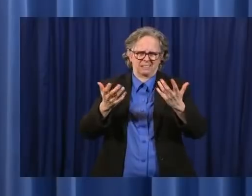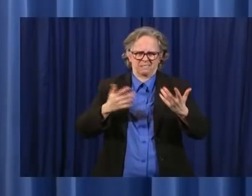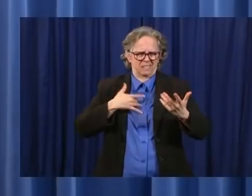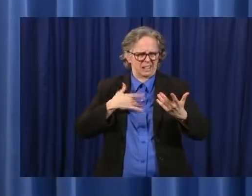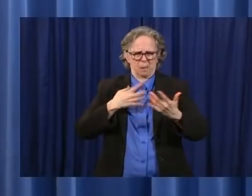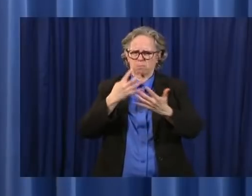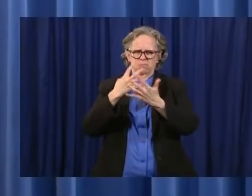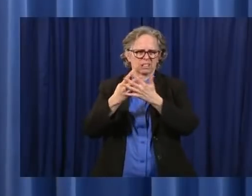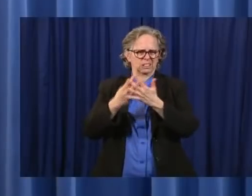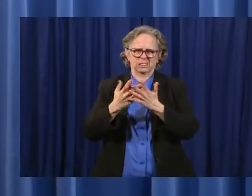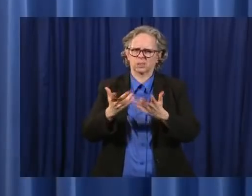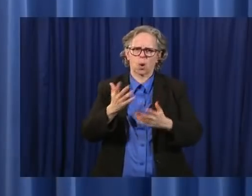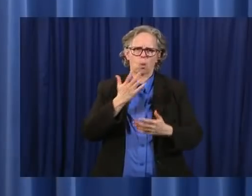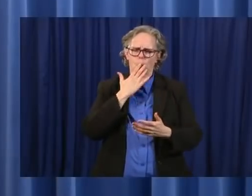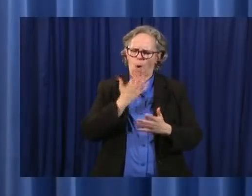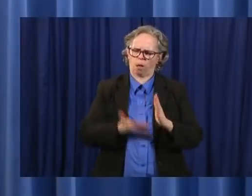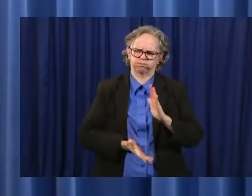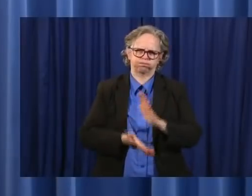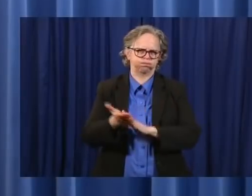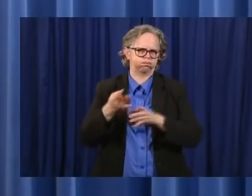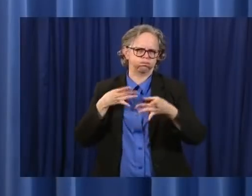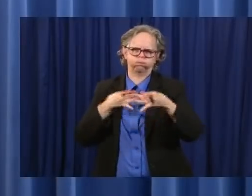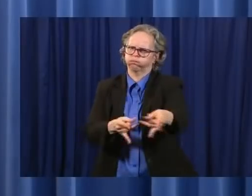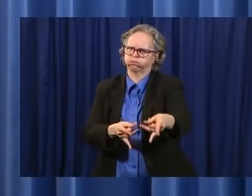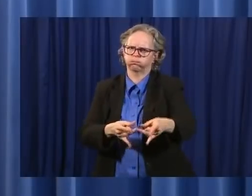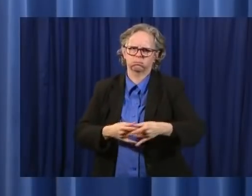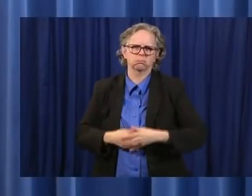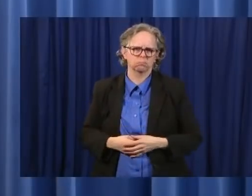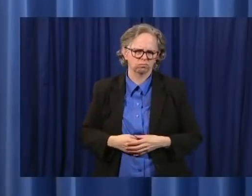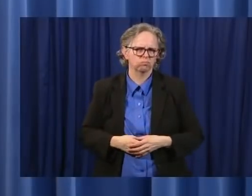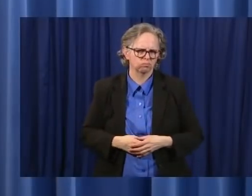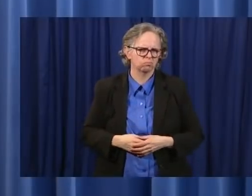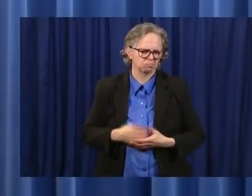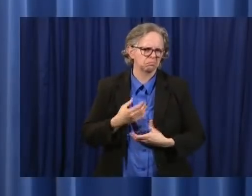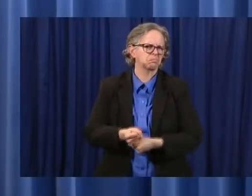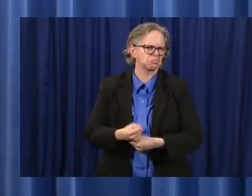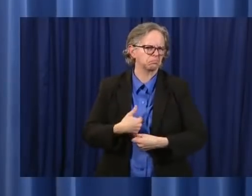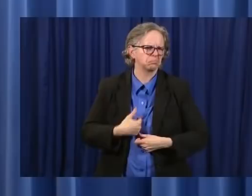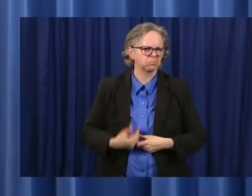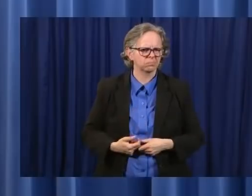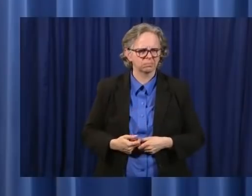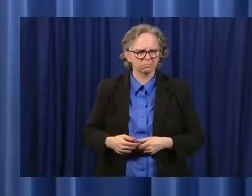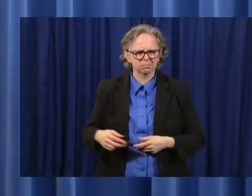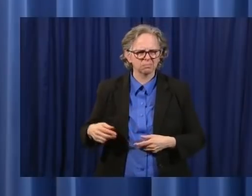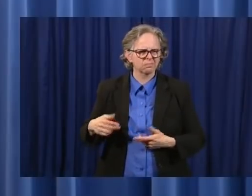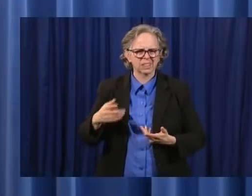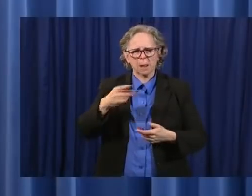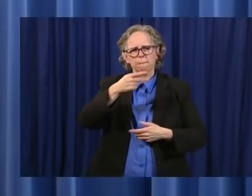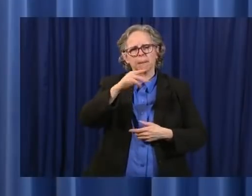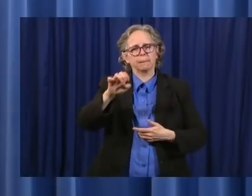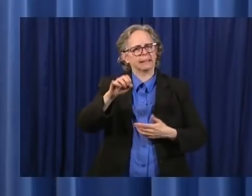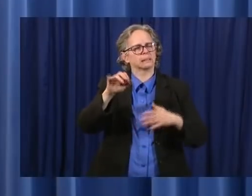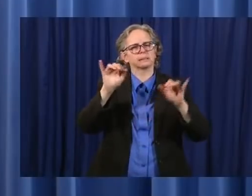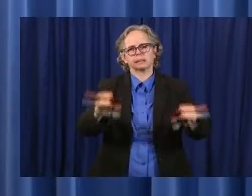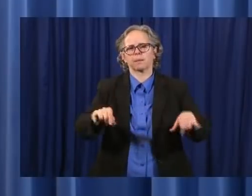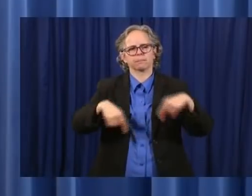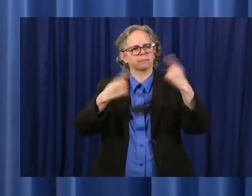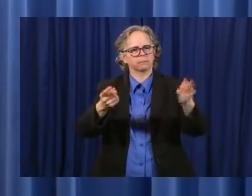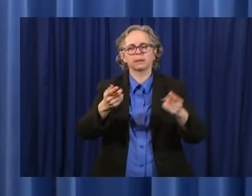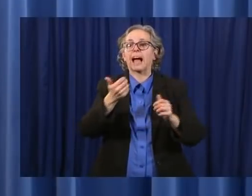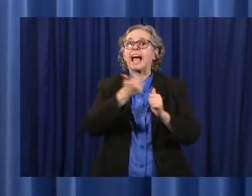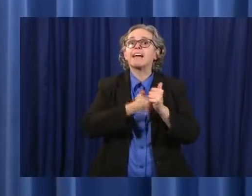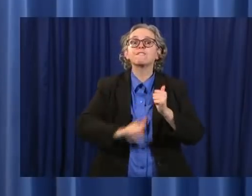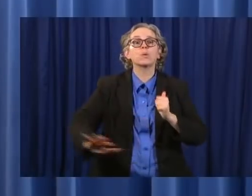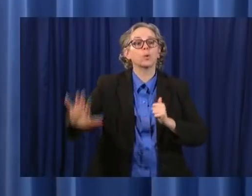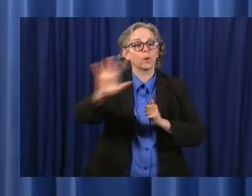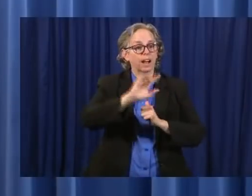being well run. There has always been a PPE issue statewide. We've said